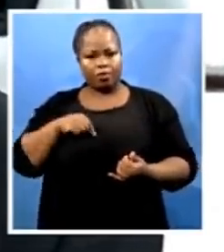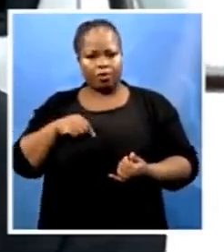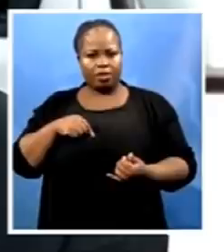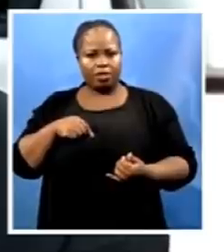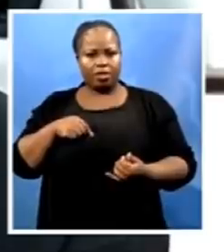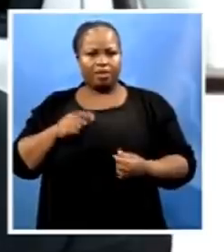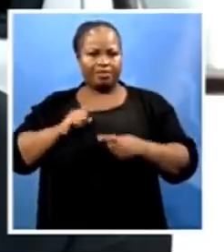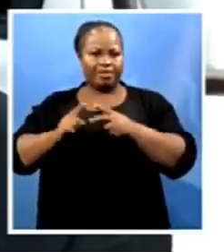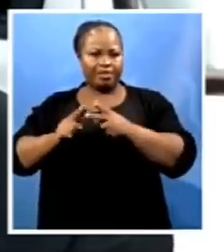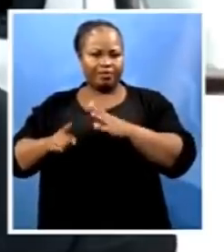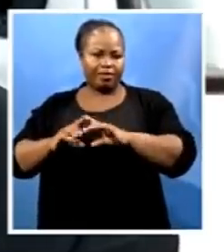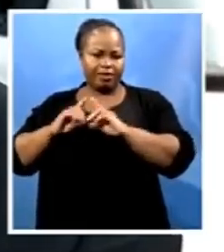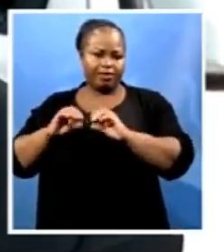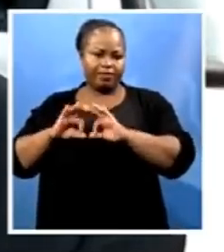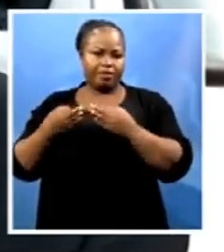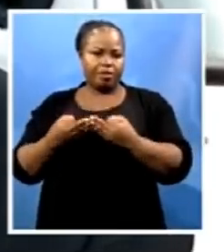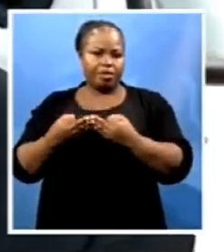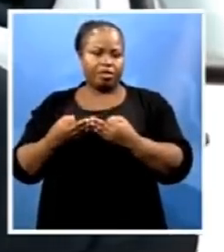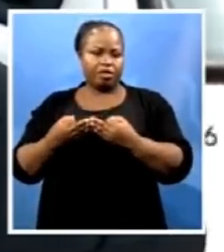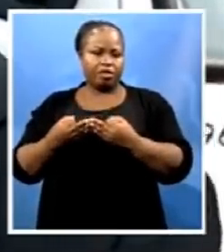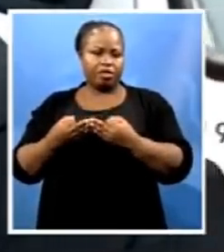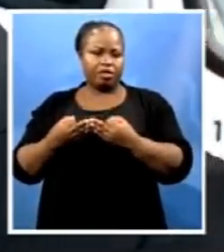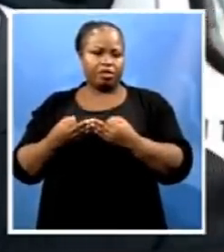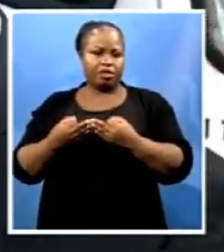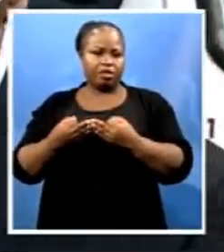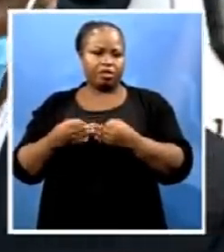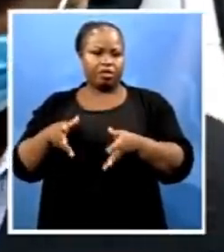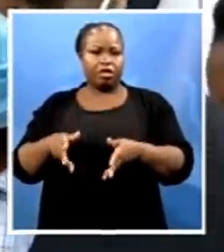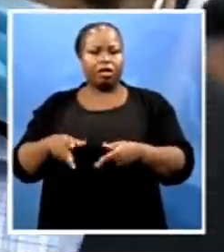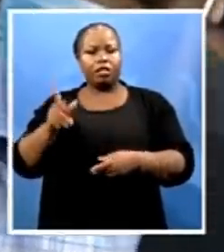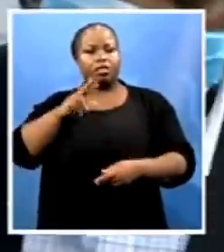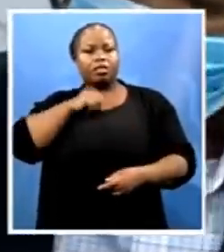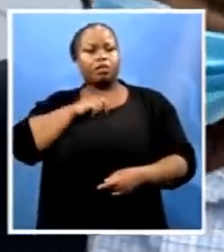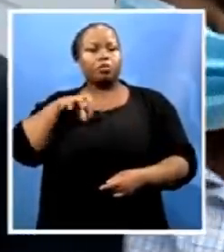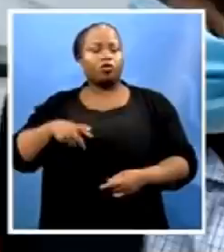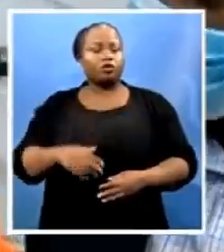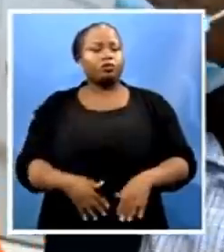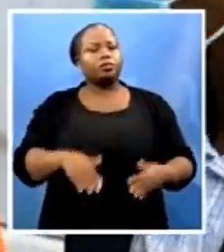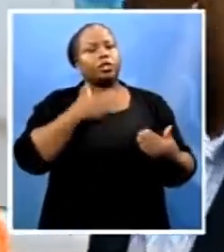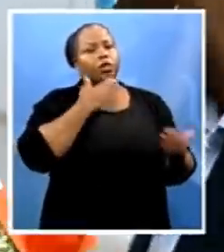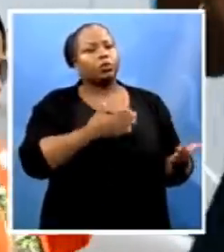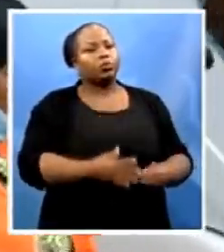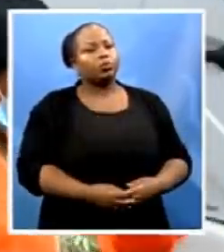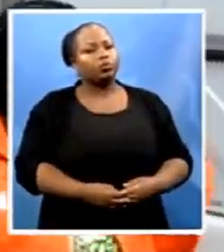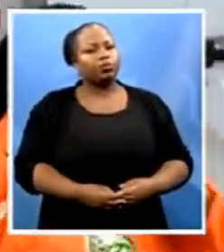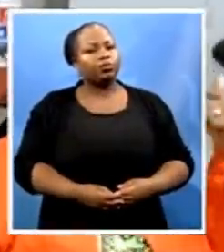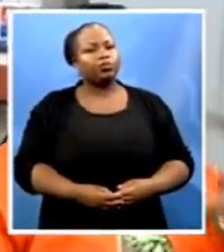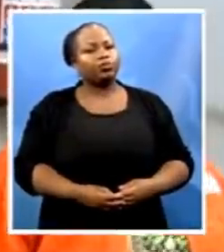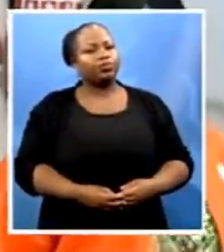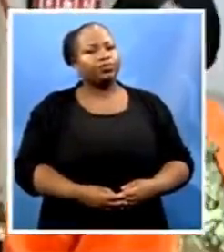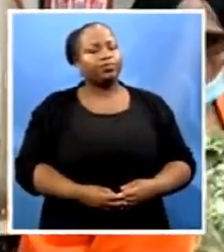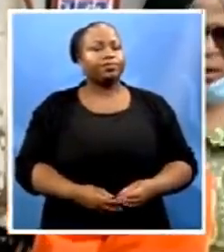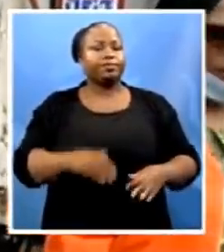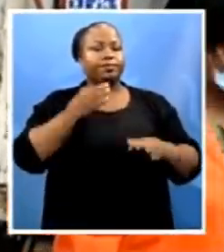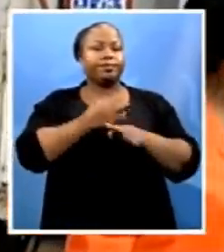different households in the province. Thank you very much, sir. Thank you. There was Babu Klaba from the Department of Social Development